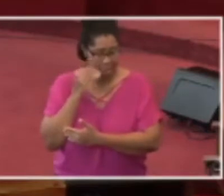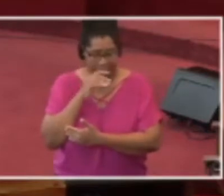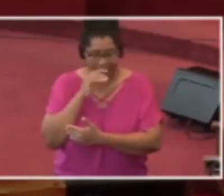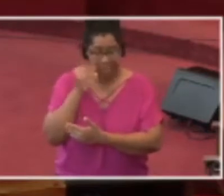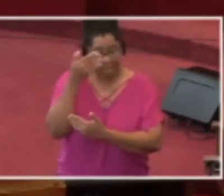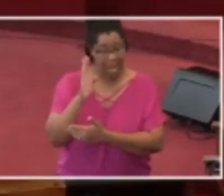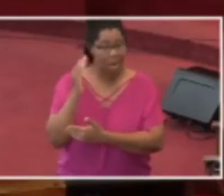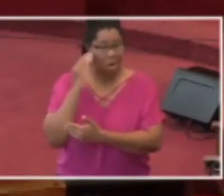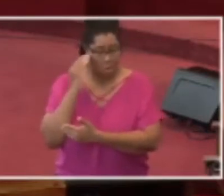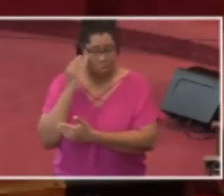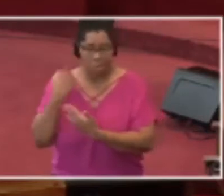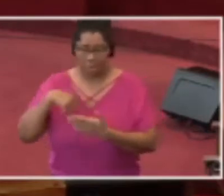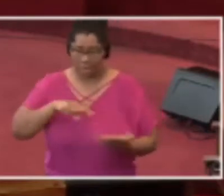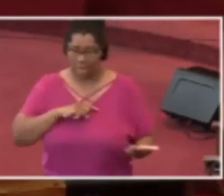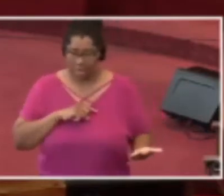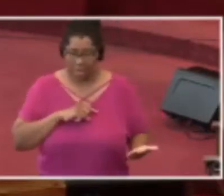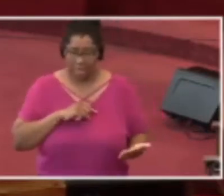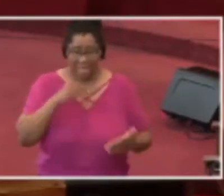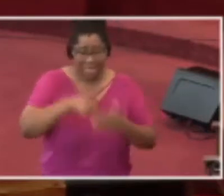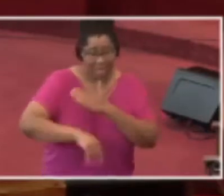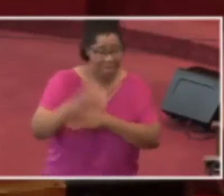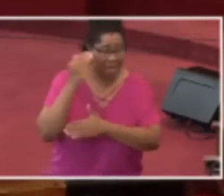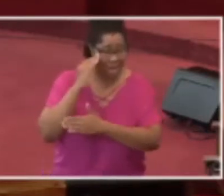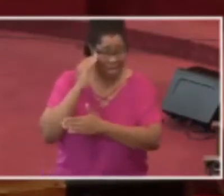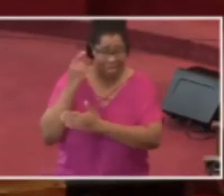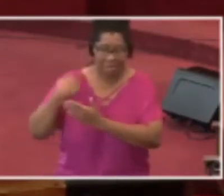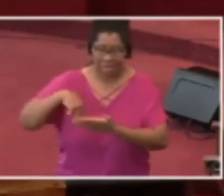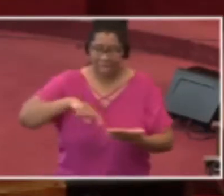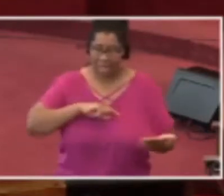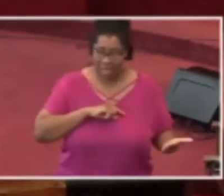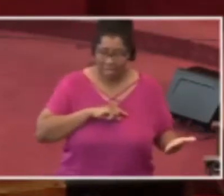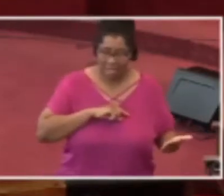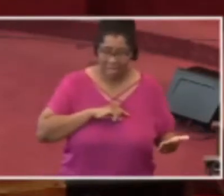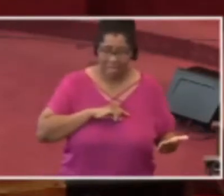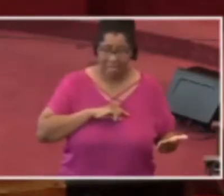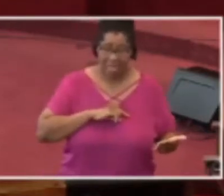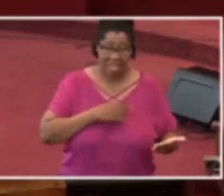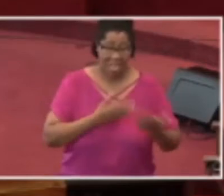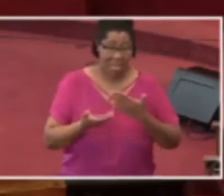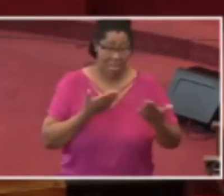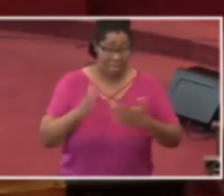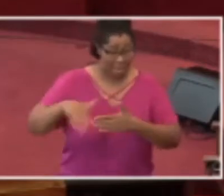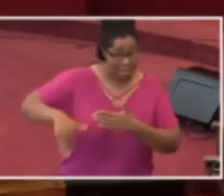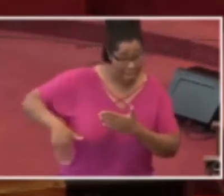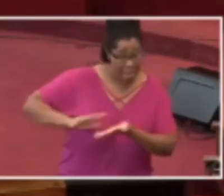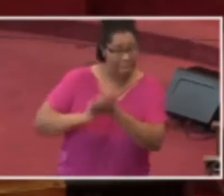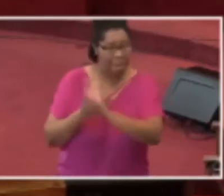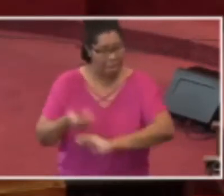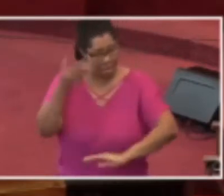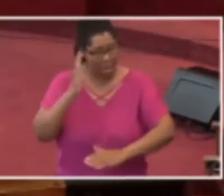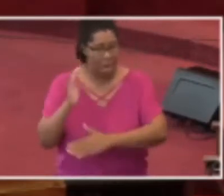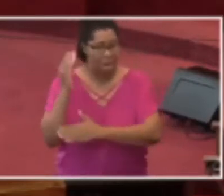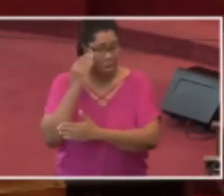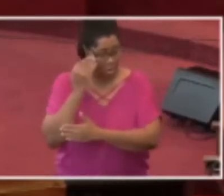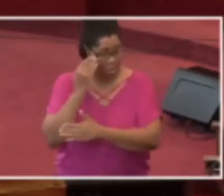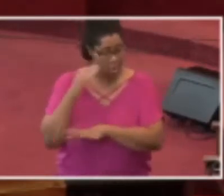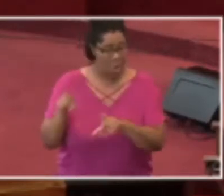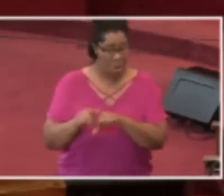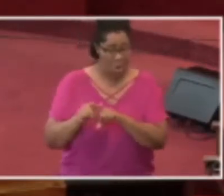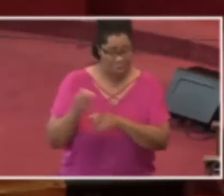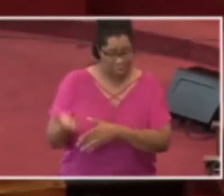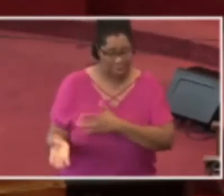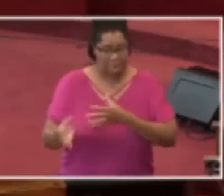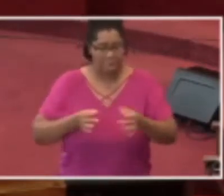us. God has a detailed knowledge of who we are and even what we are yet to be. But then David goes on to say, not